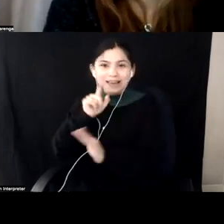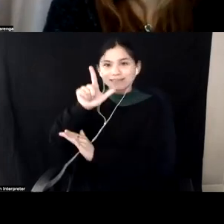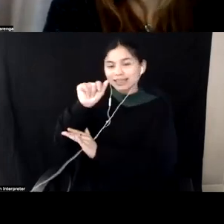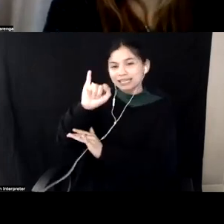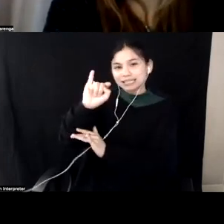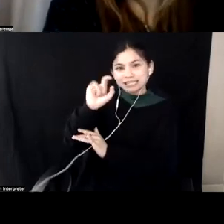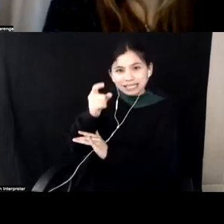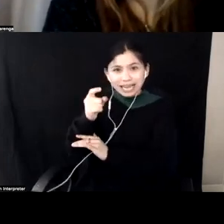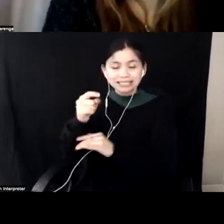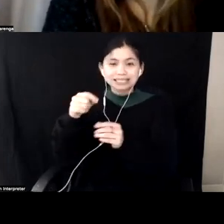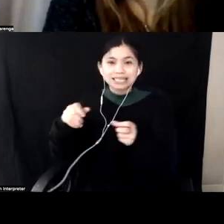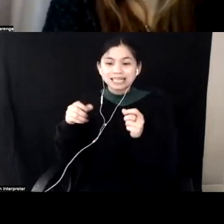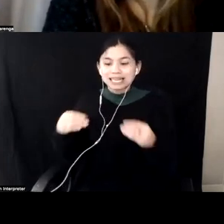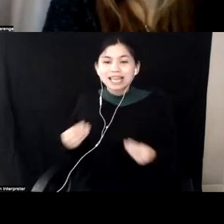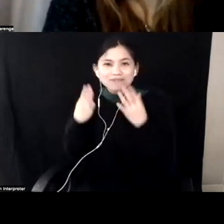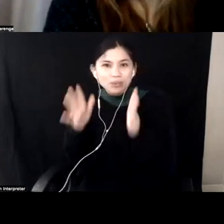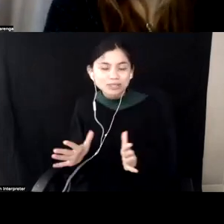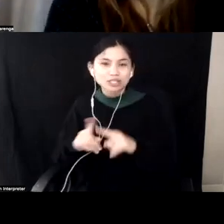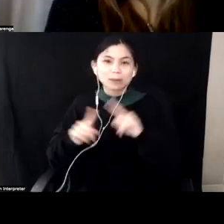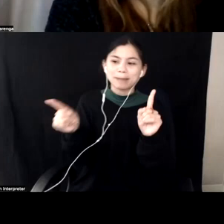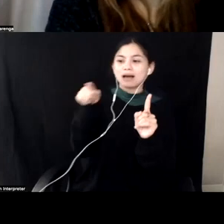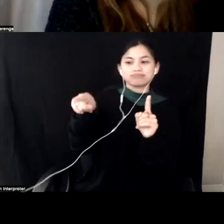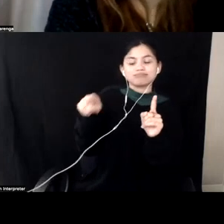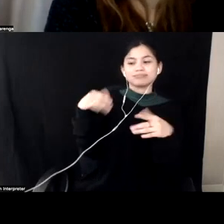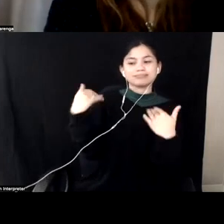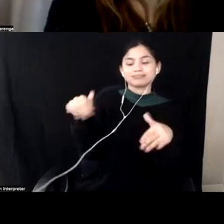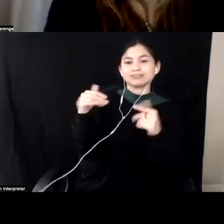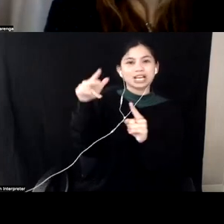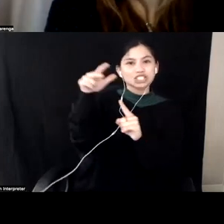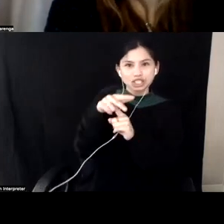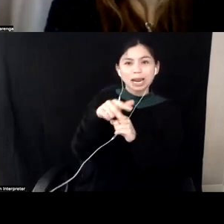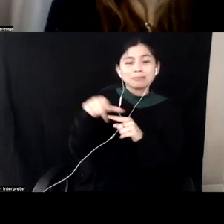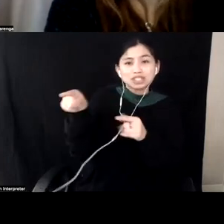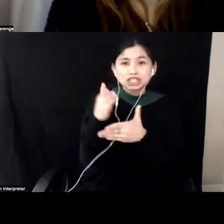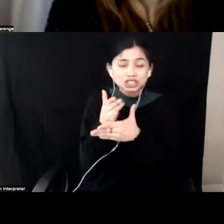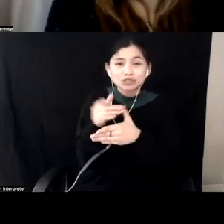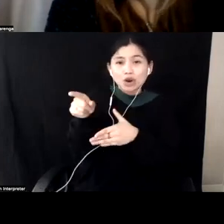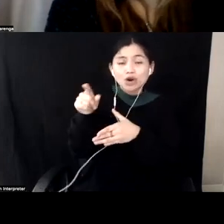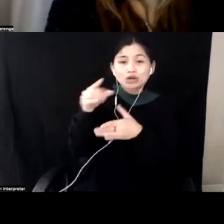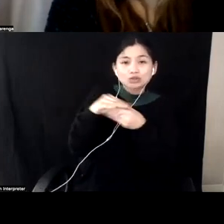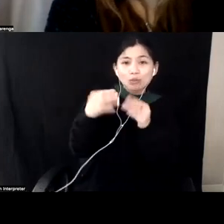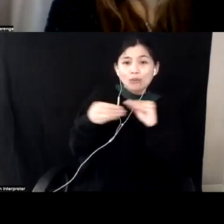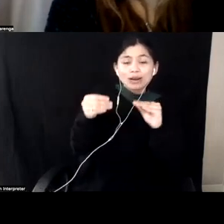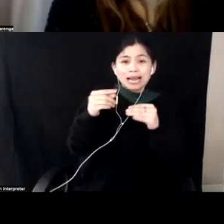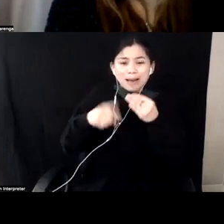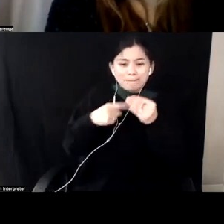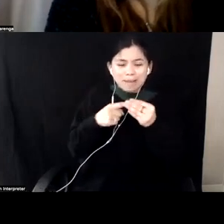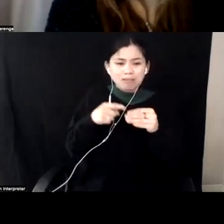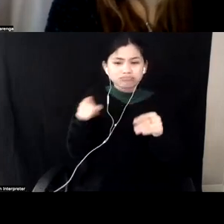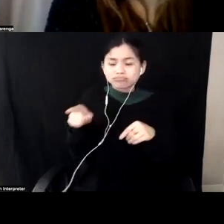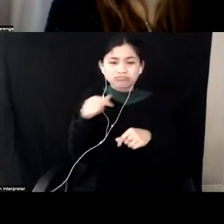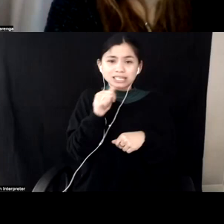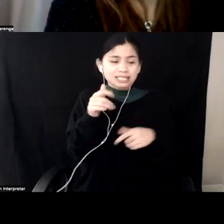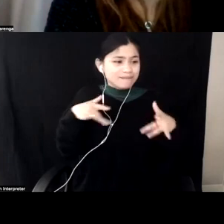influencers as well. And she shares her story about not feeling Latina enough. And